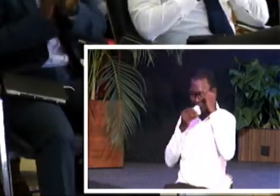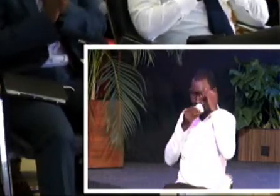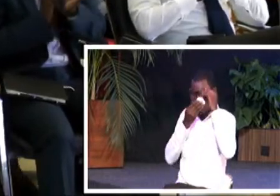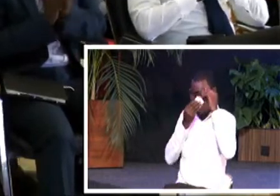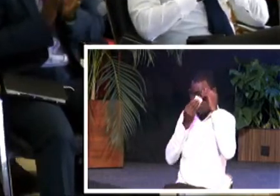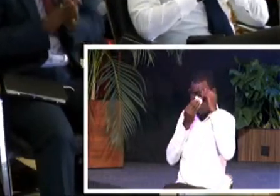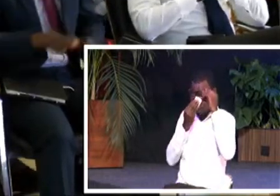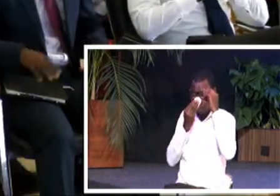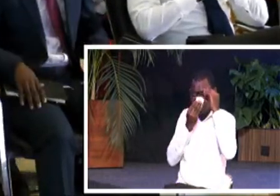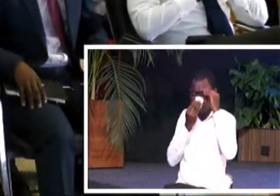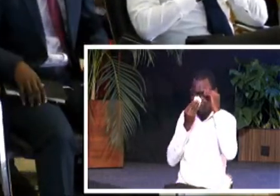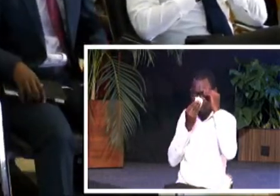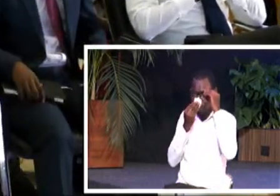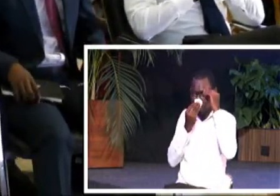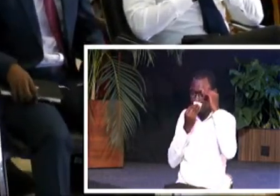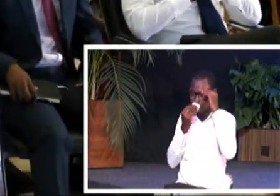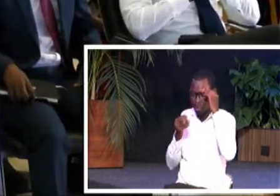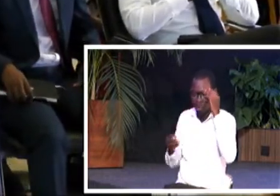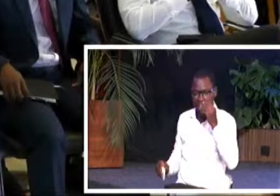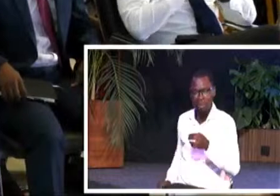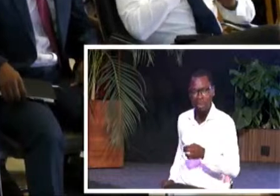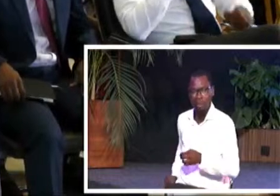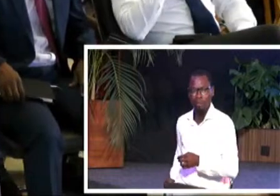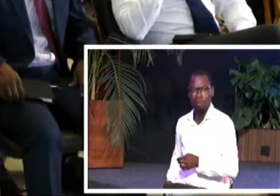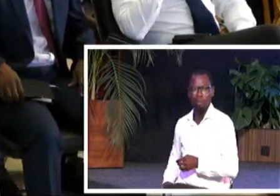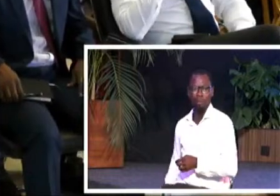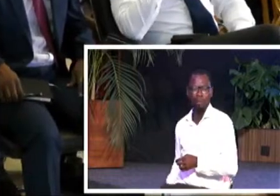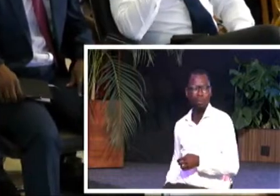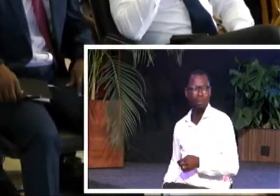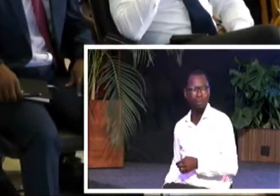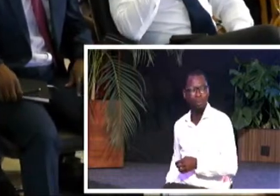All right, so I have 1,000 questions, but I'll hold mine because